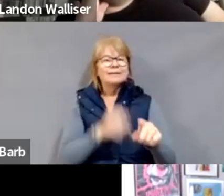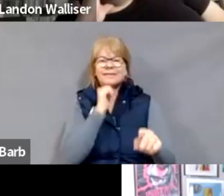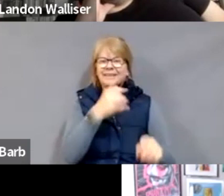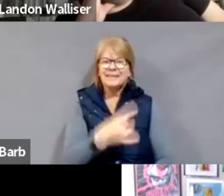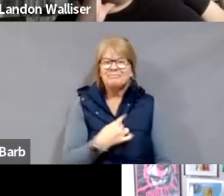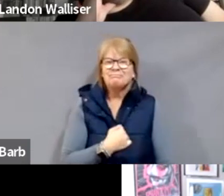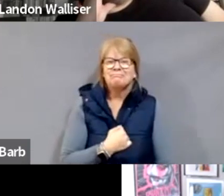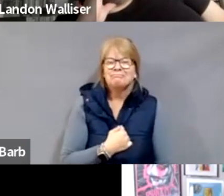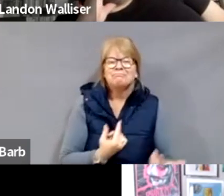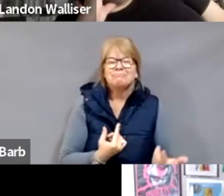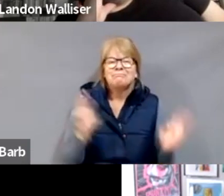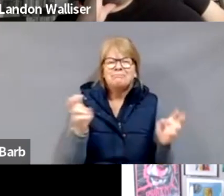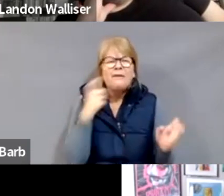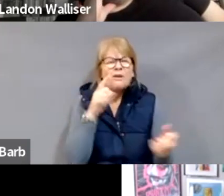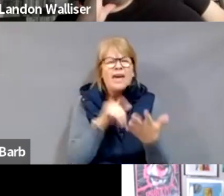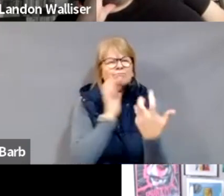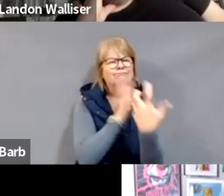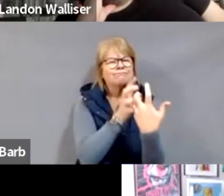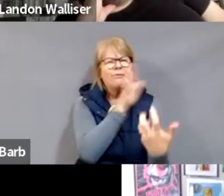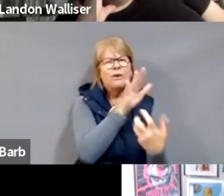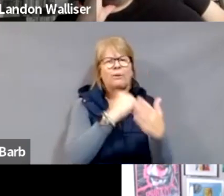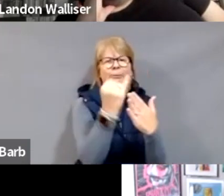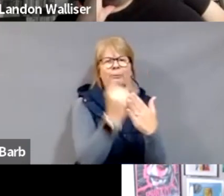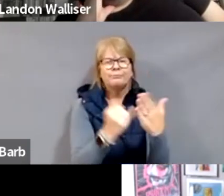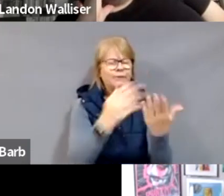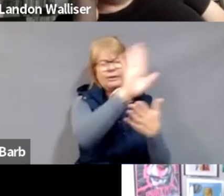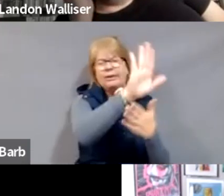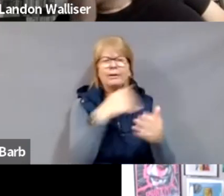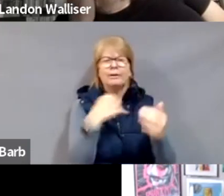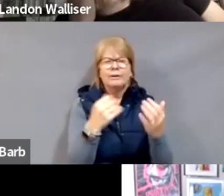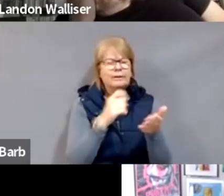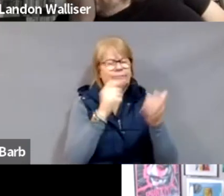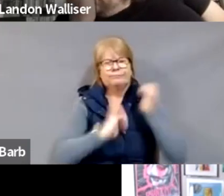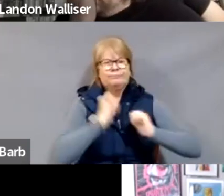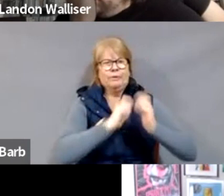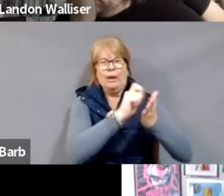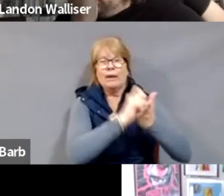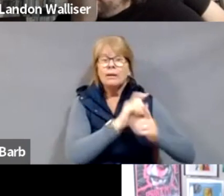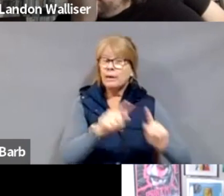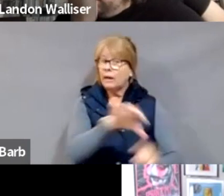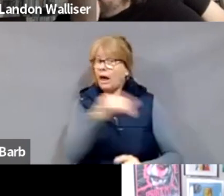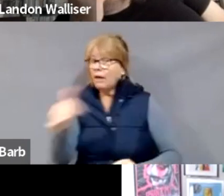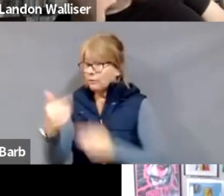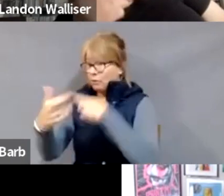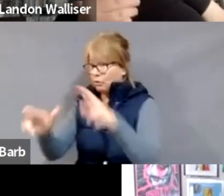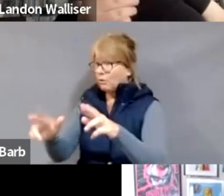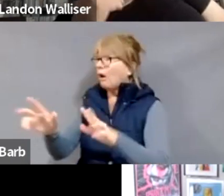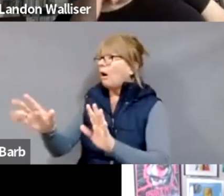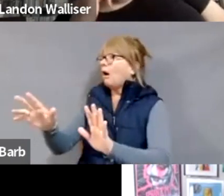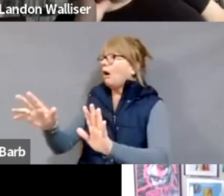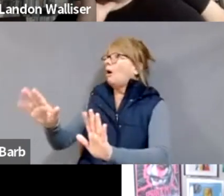right for that one moment, but that exact same thing in another room would say, yeah, that's